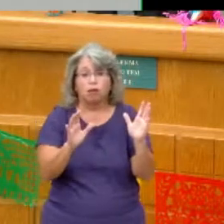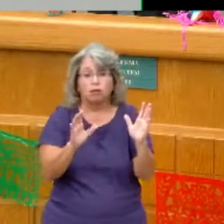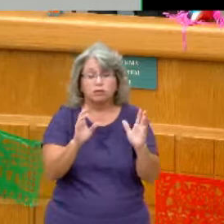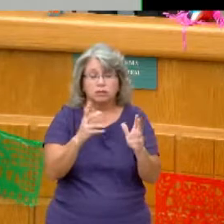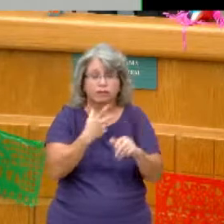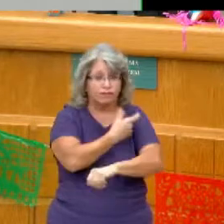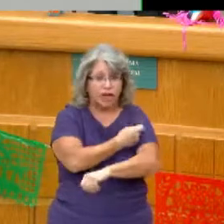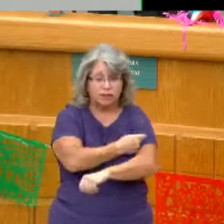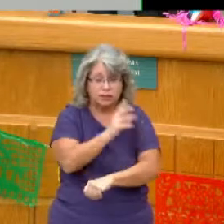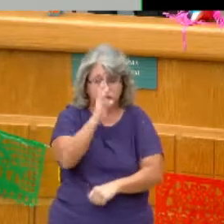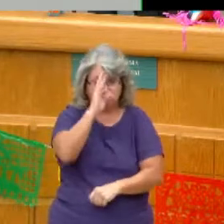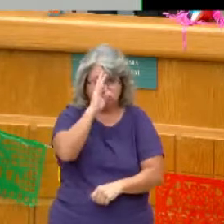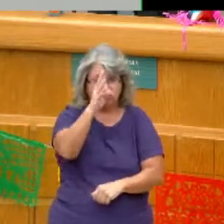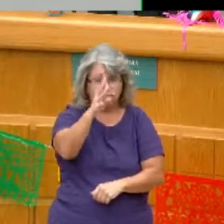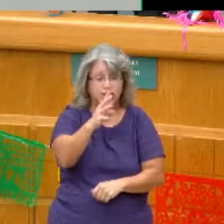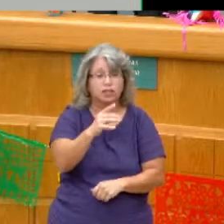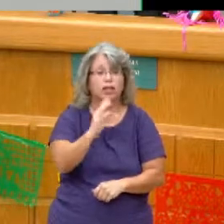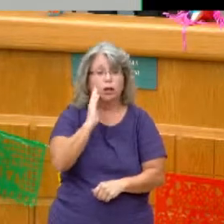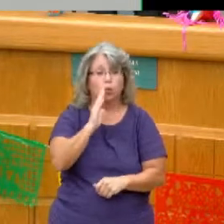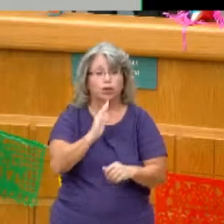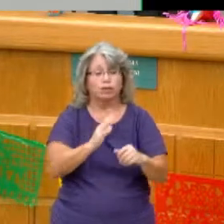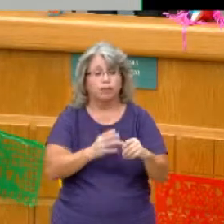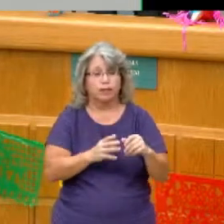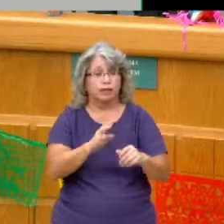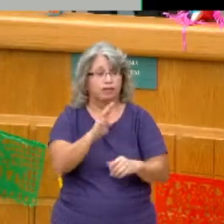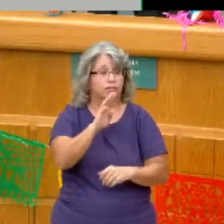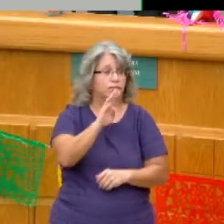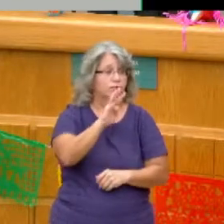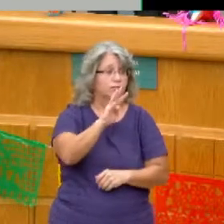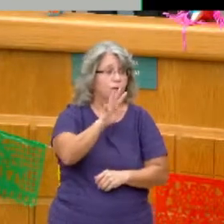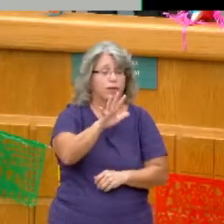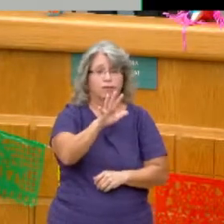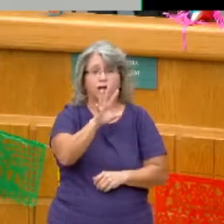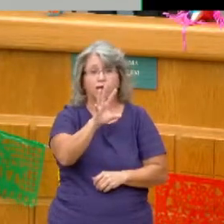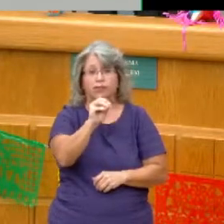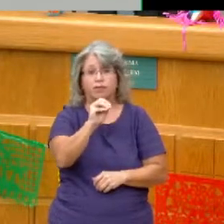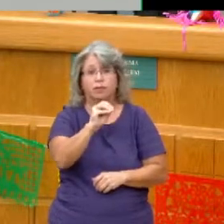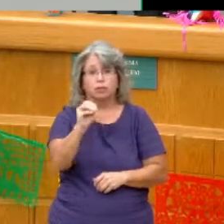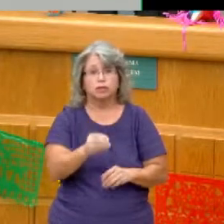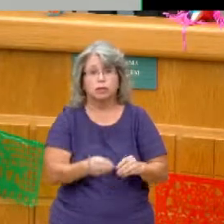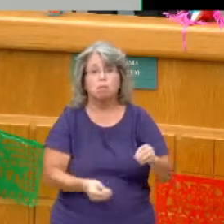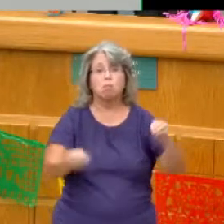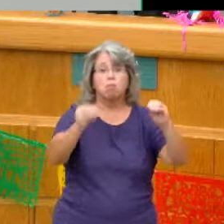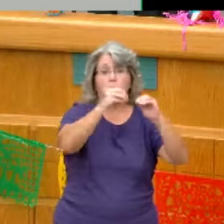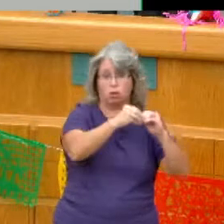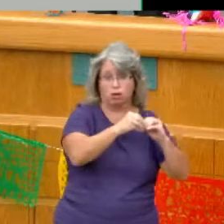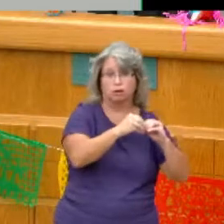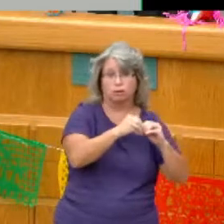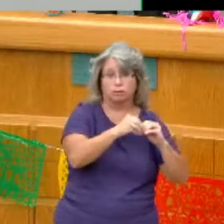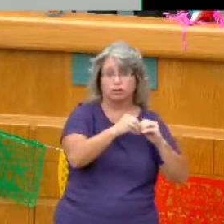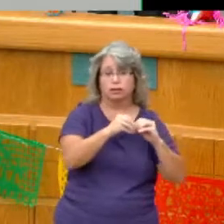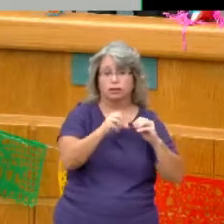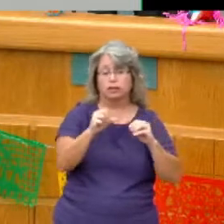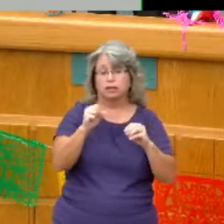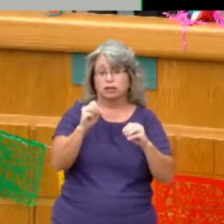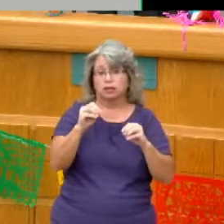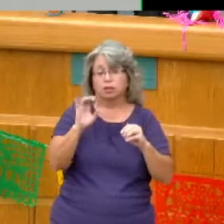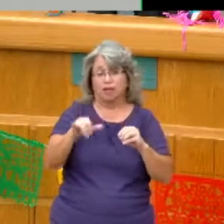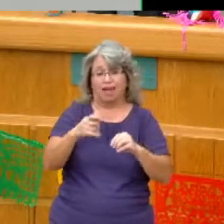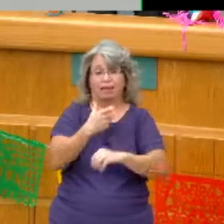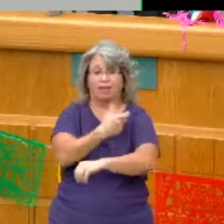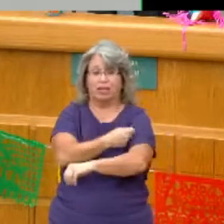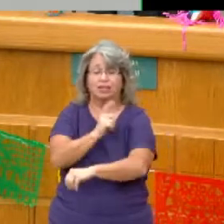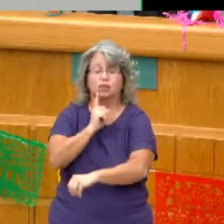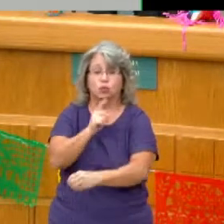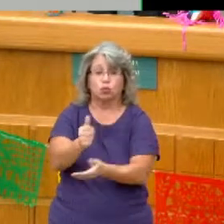peak if there were no vaccinations. So again, the vaccine really did us a favor here. If we had gone